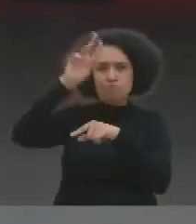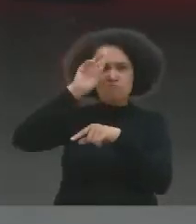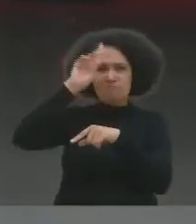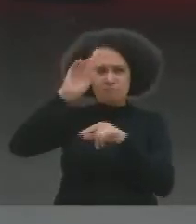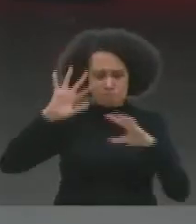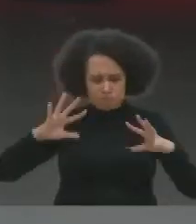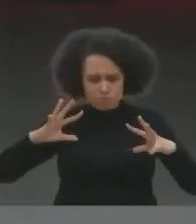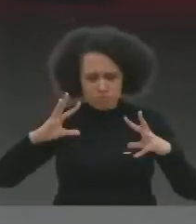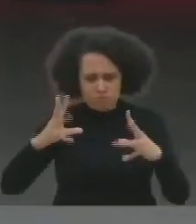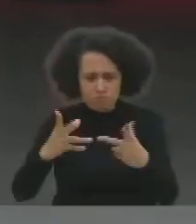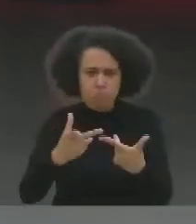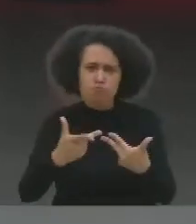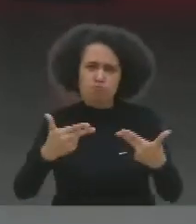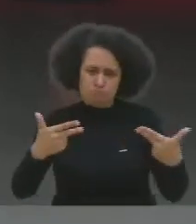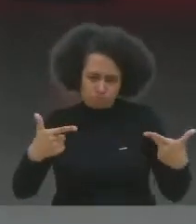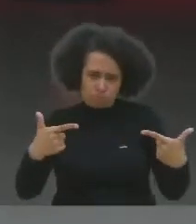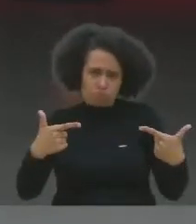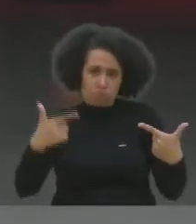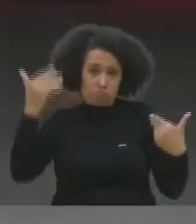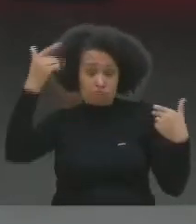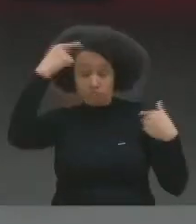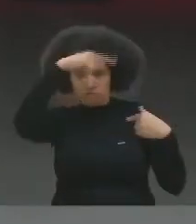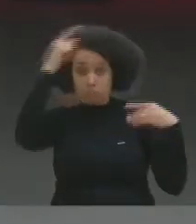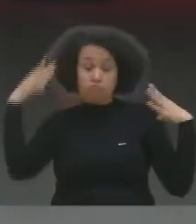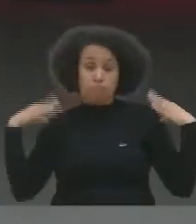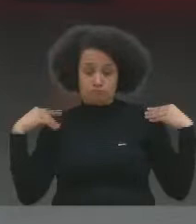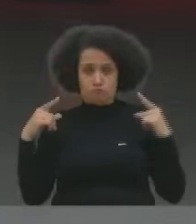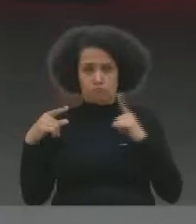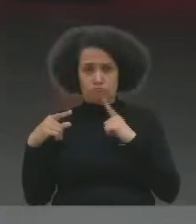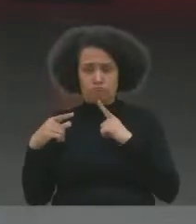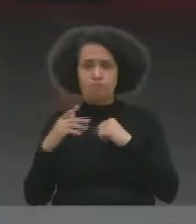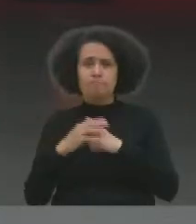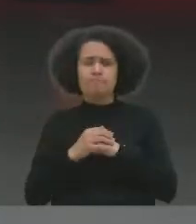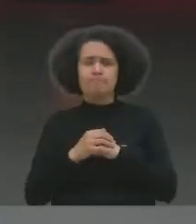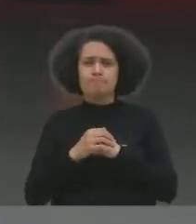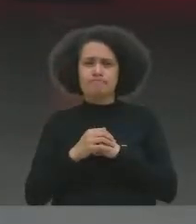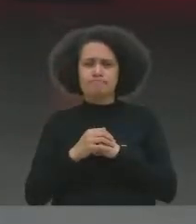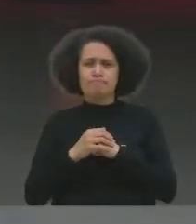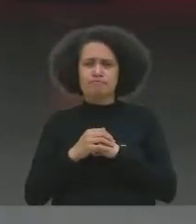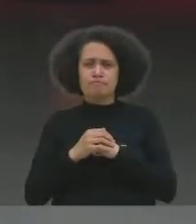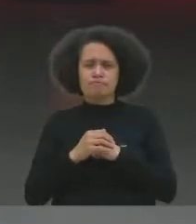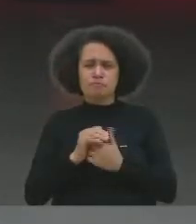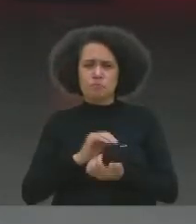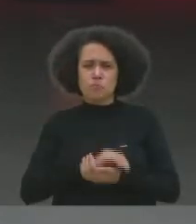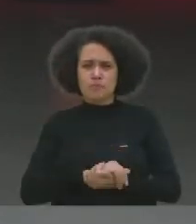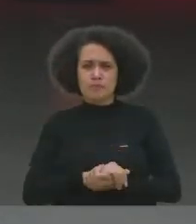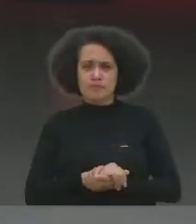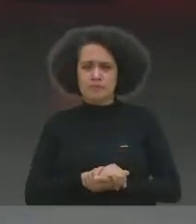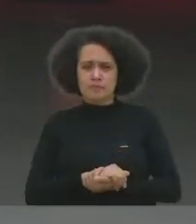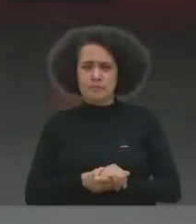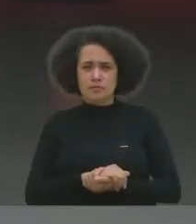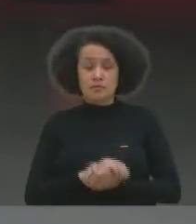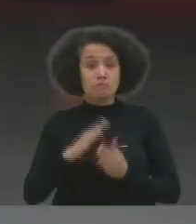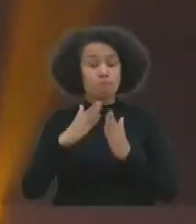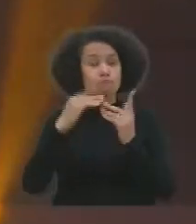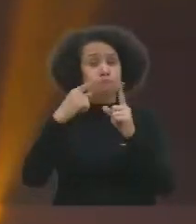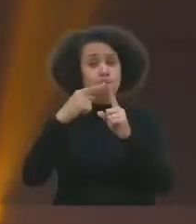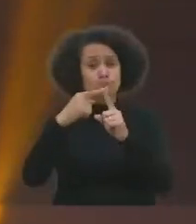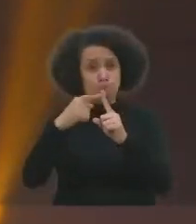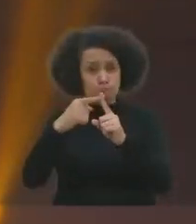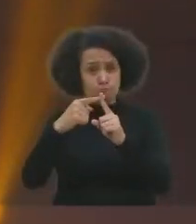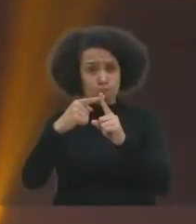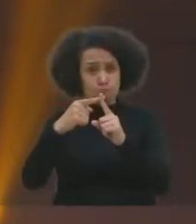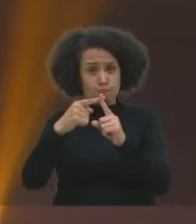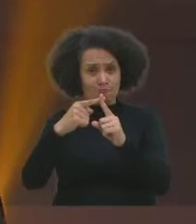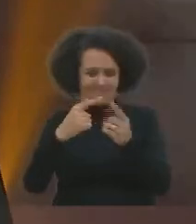as coisas. And the Catechism references the Bible in Hebrews chapter 1 and 14. E a igreja, o Catecismo da